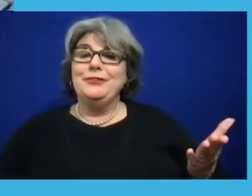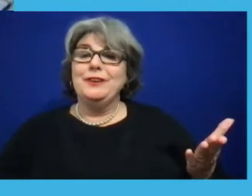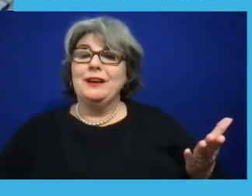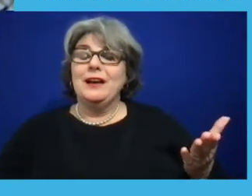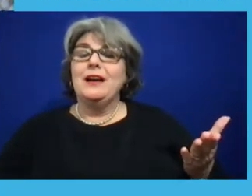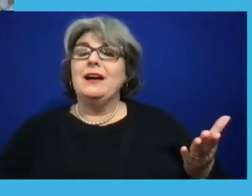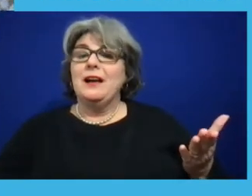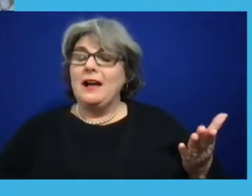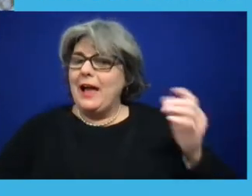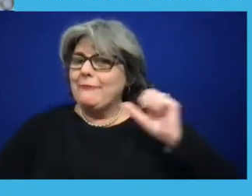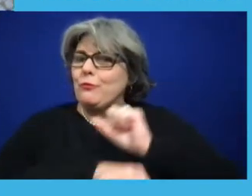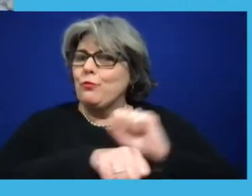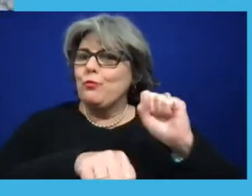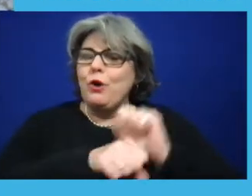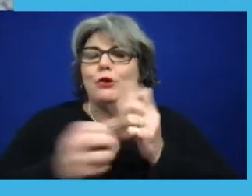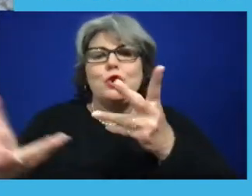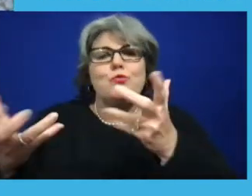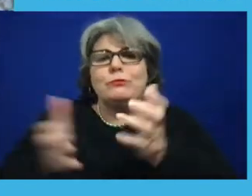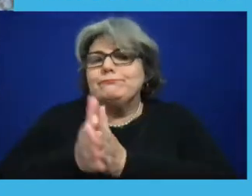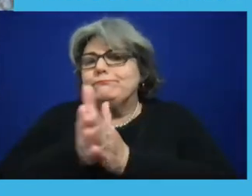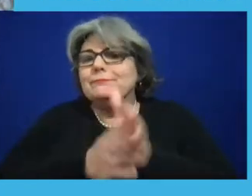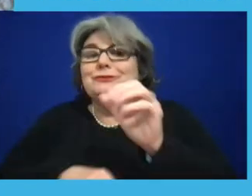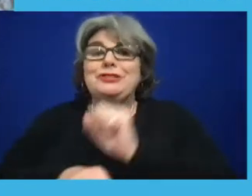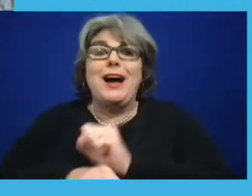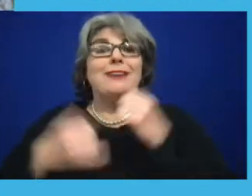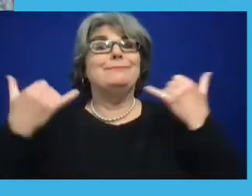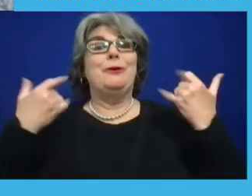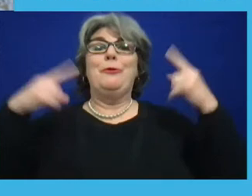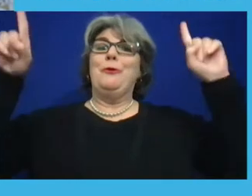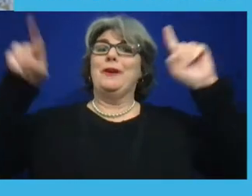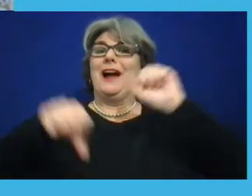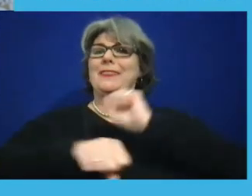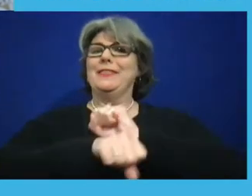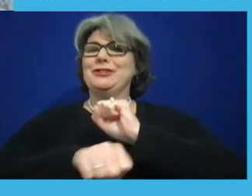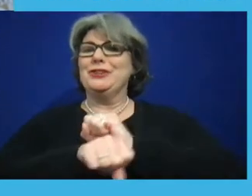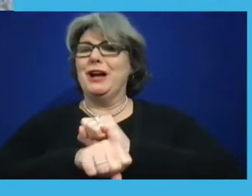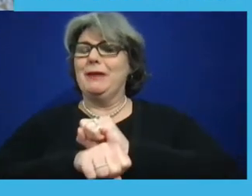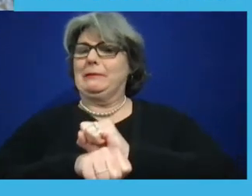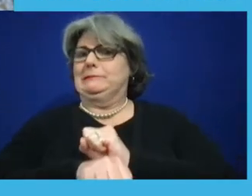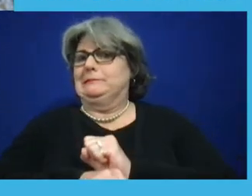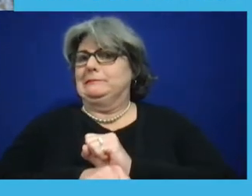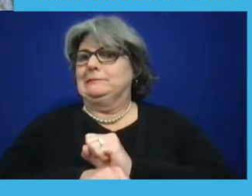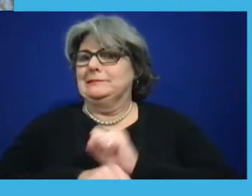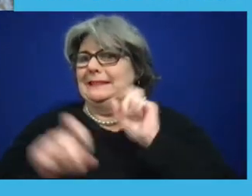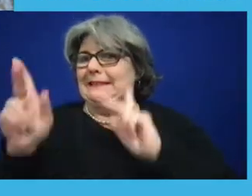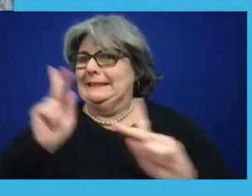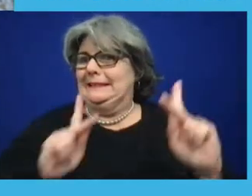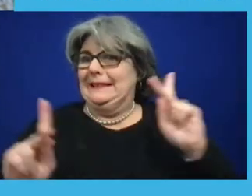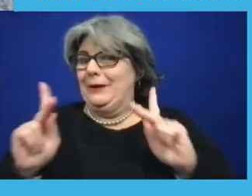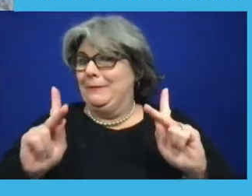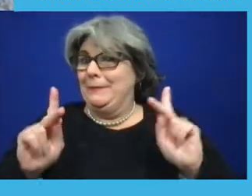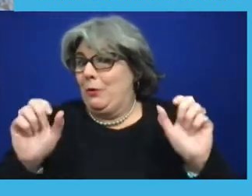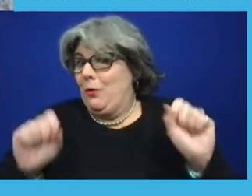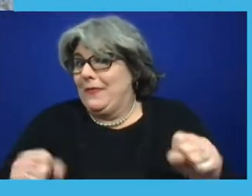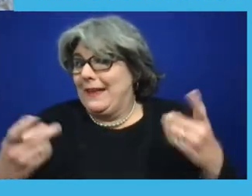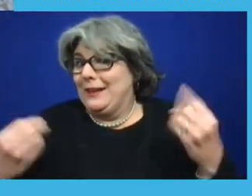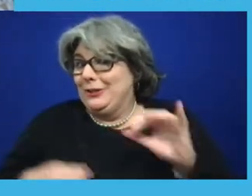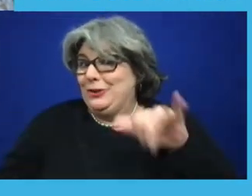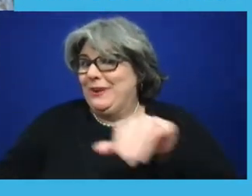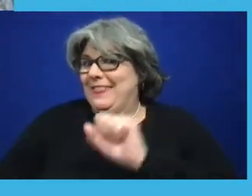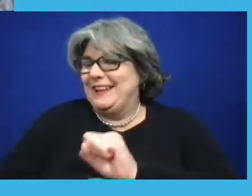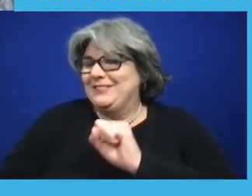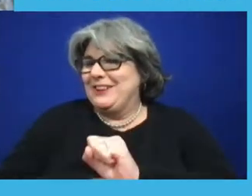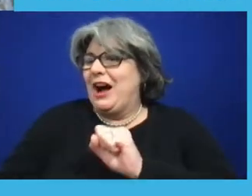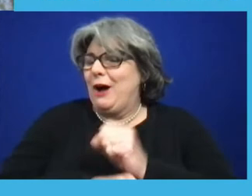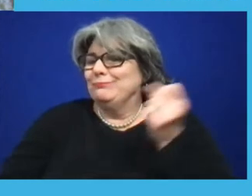I mean, be honest, some of you have lobbied and worked for a job, got the job, and then